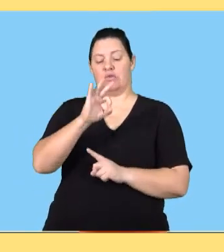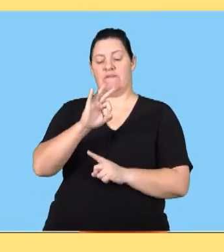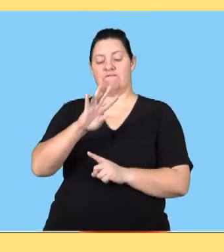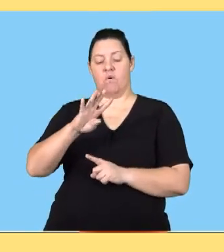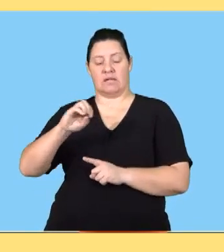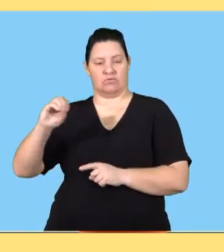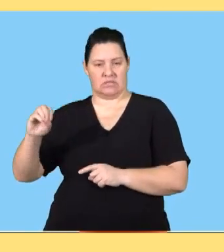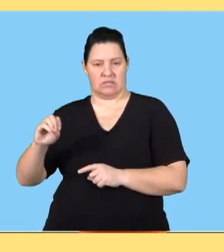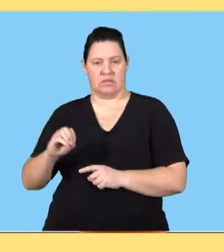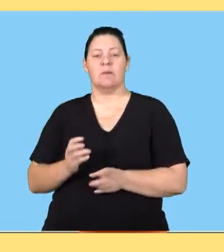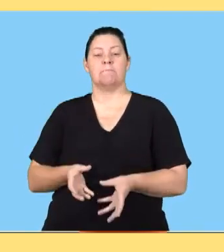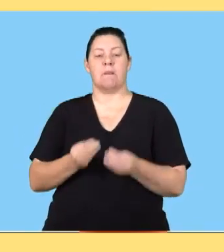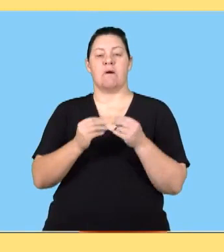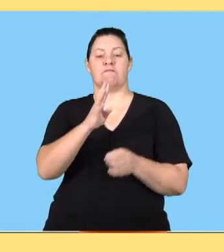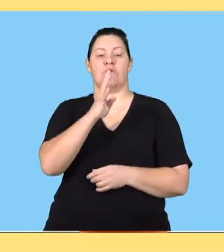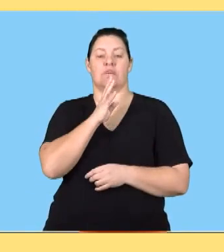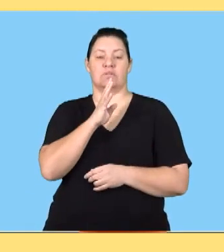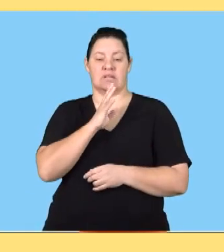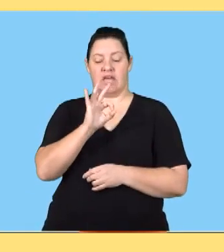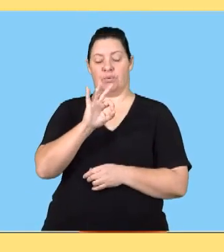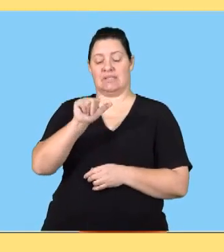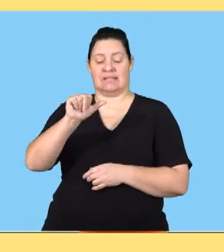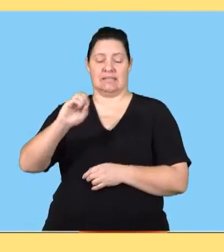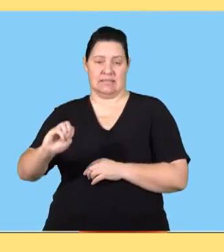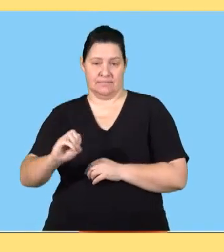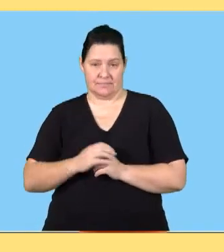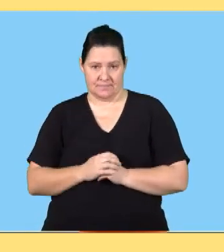with the 3,400, you come up with a total which is